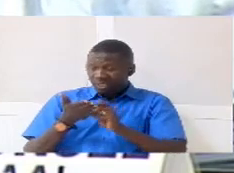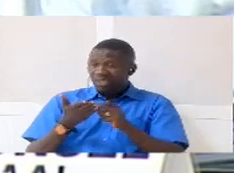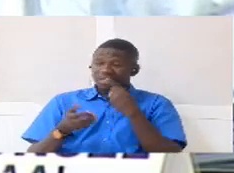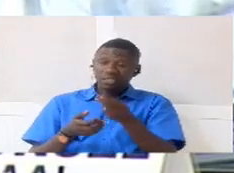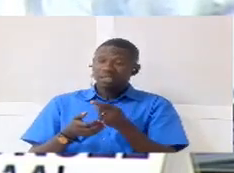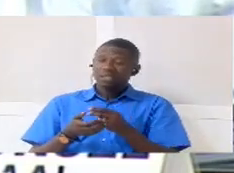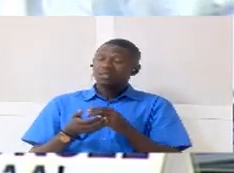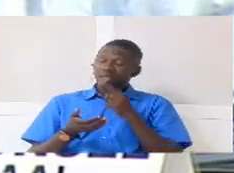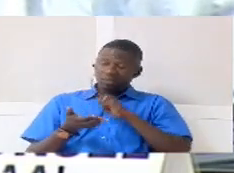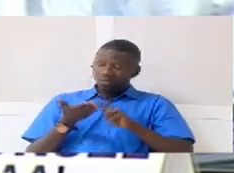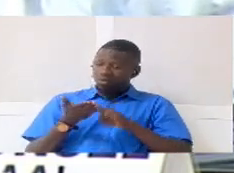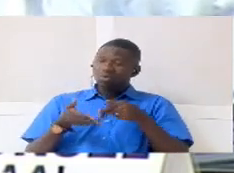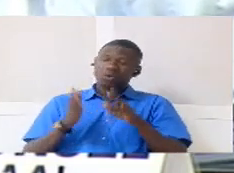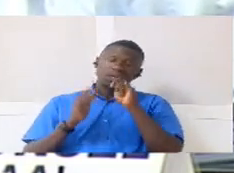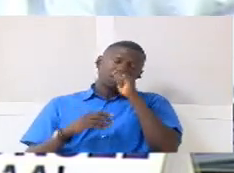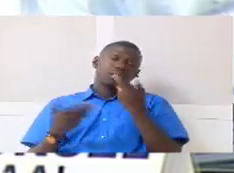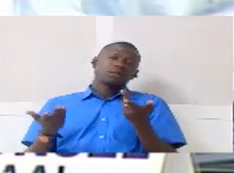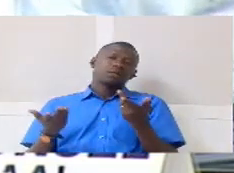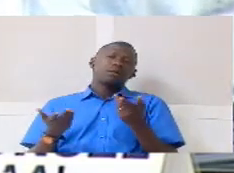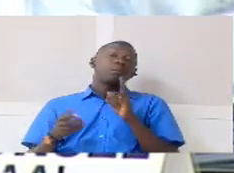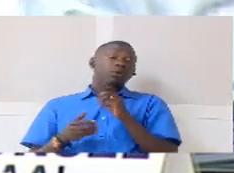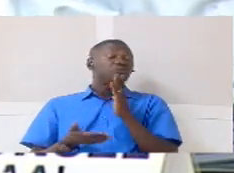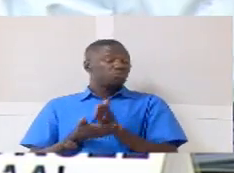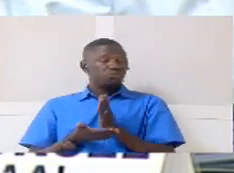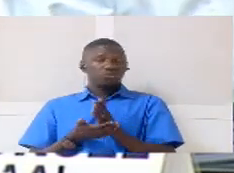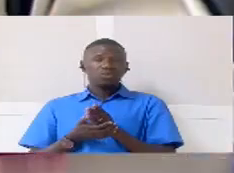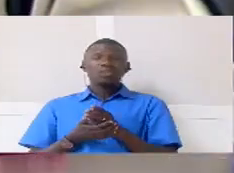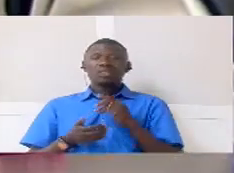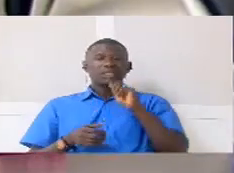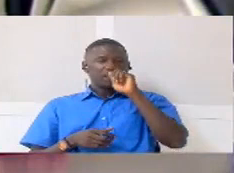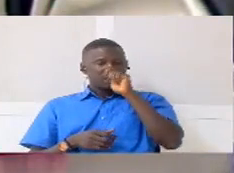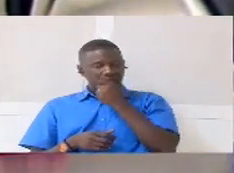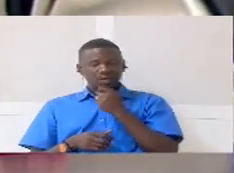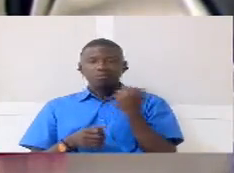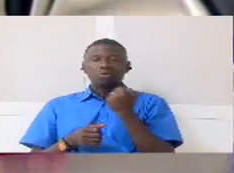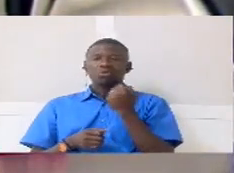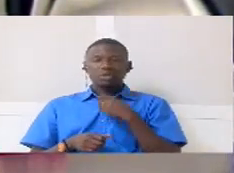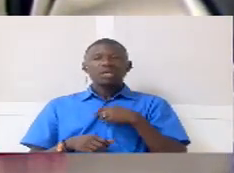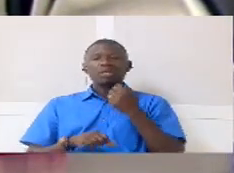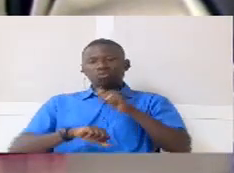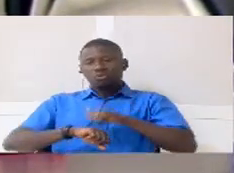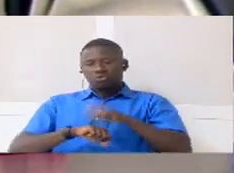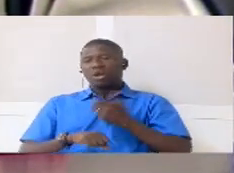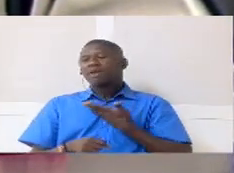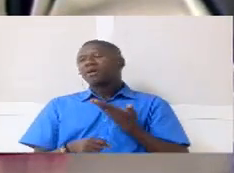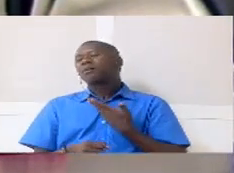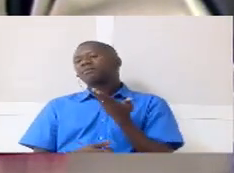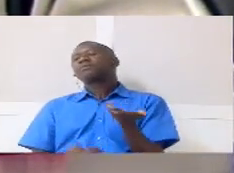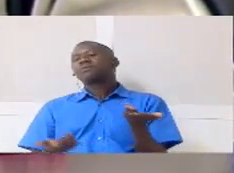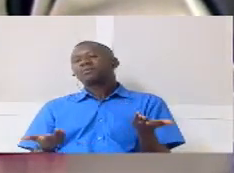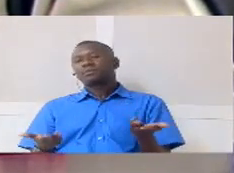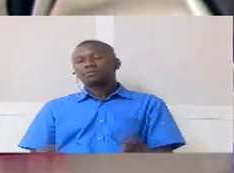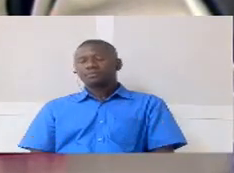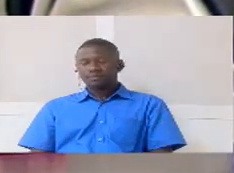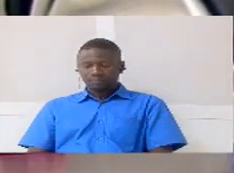he died in the hands of prison officers. Amanda woda mananga menu fote mo fanan sotonta ka fome Lamara Najalo. Wo fanan